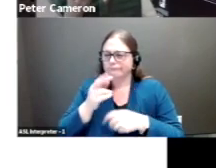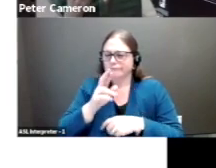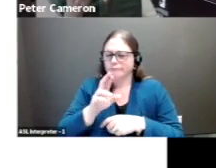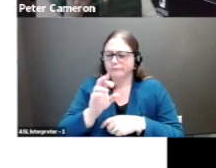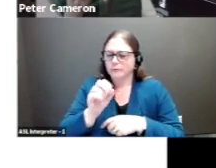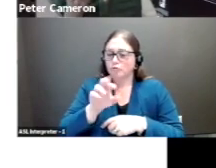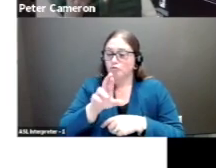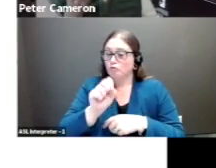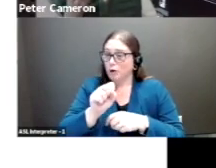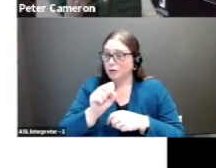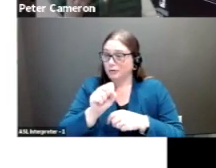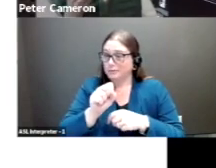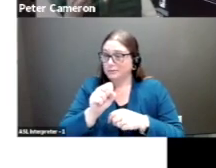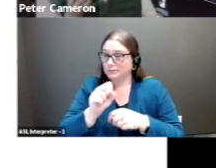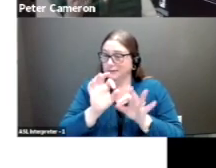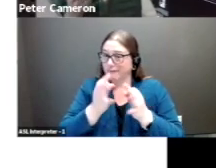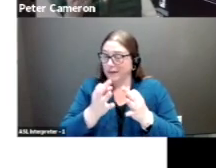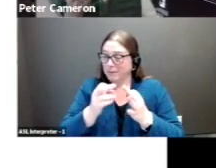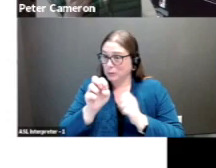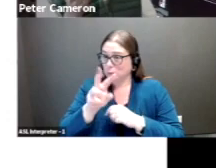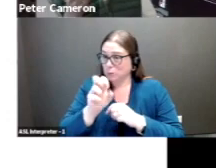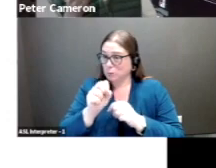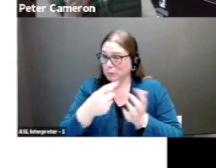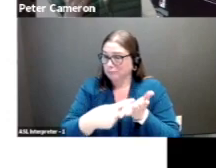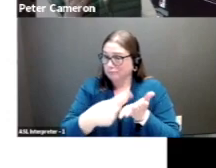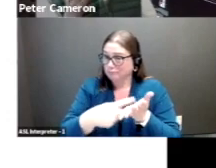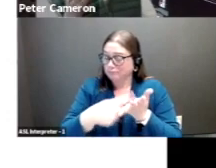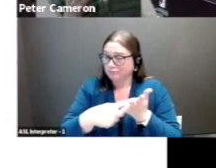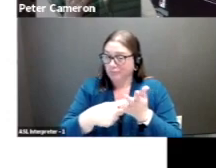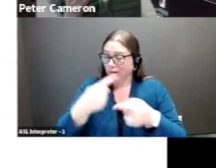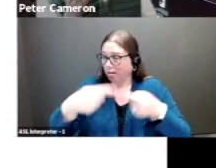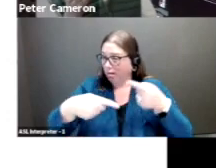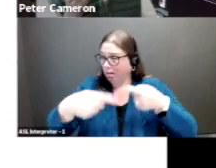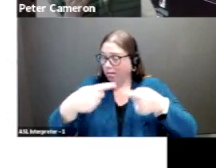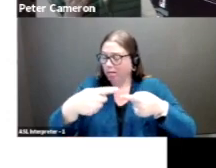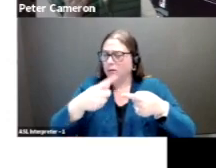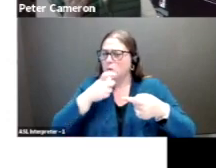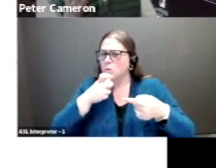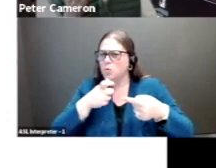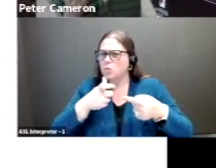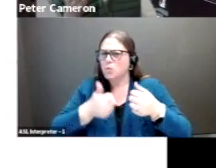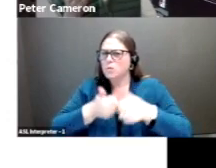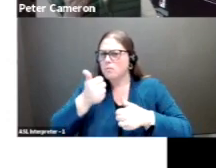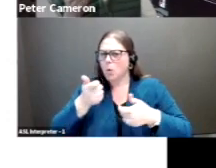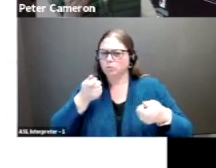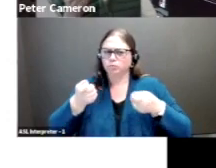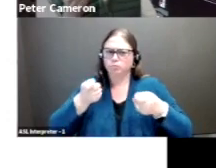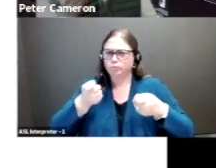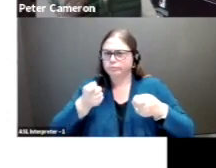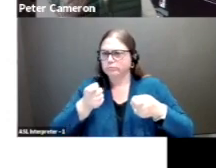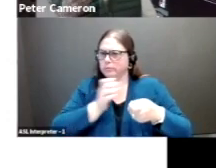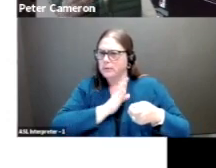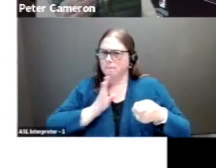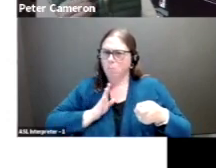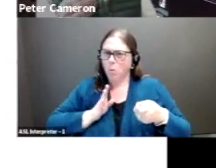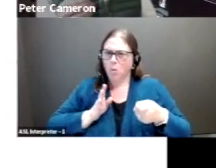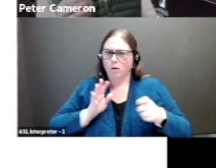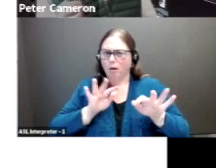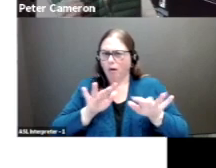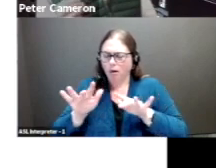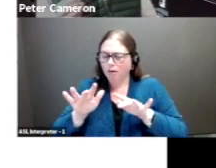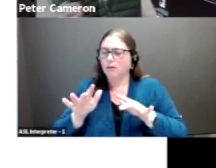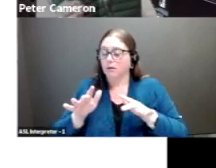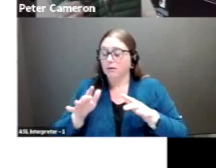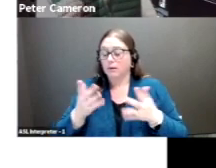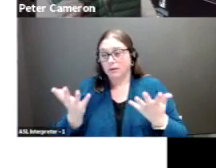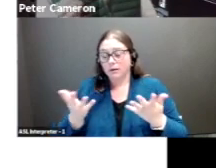family and the infighting of who controls the board of directors. But it's, you could have a